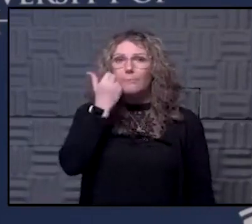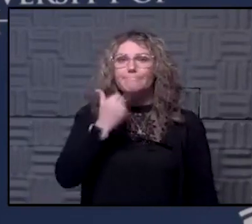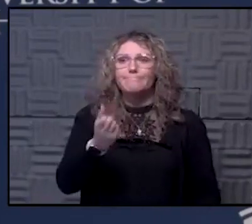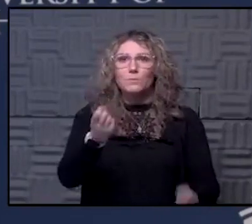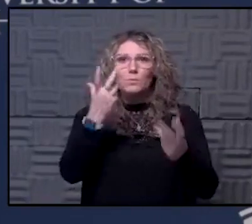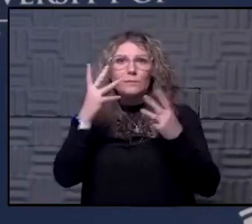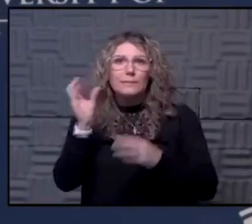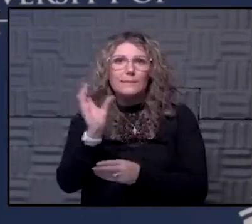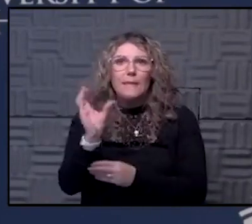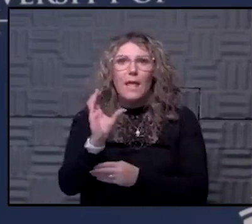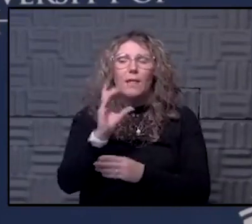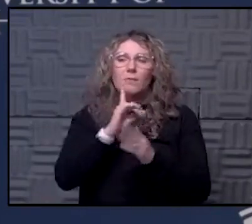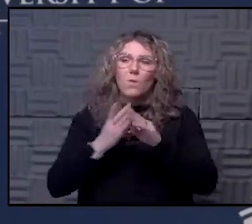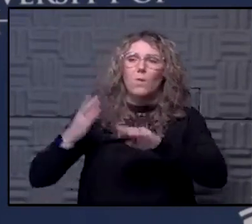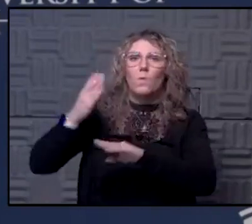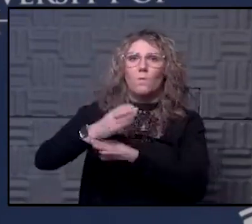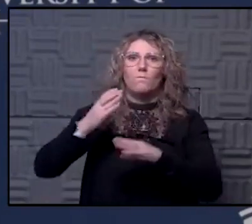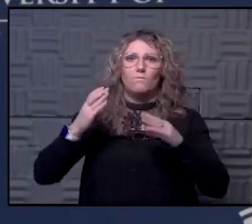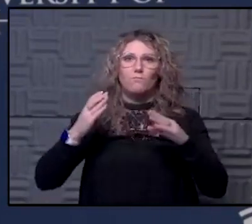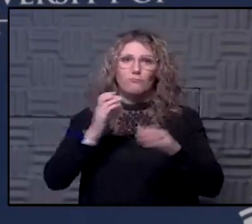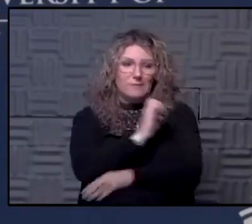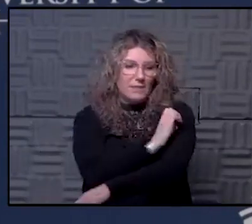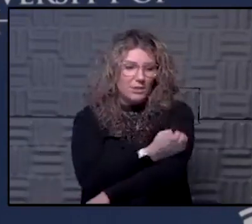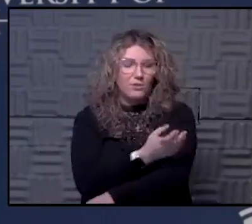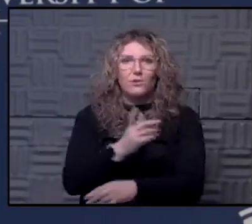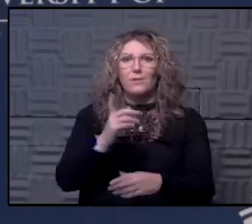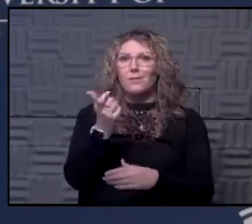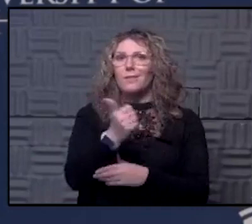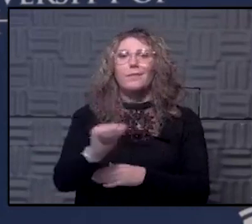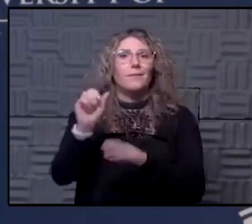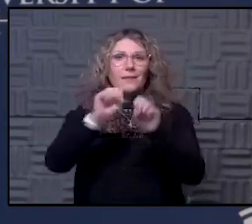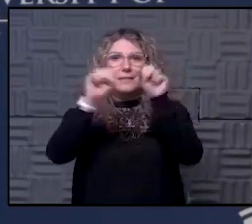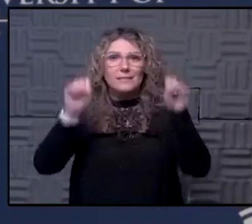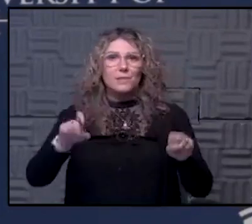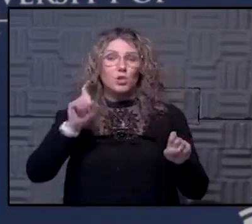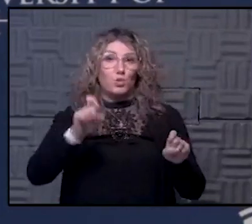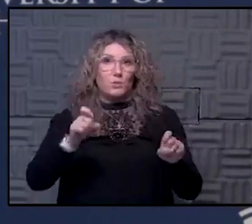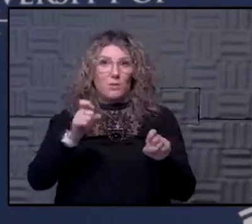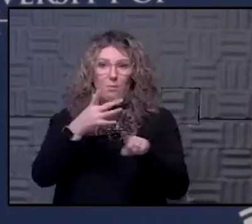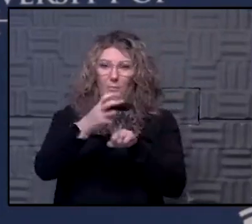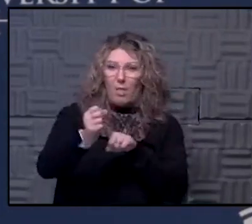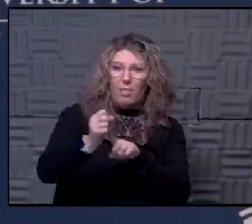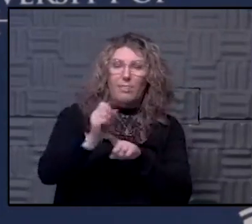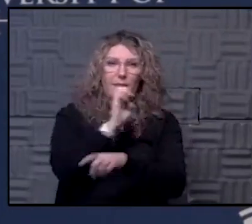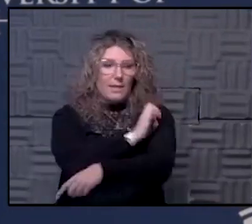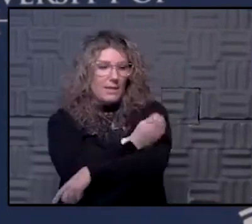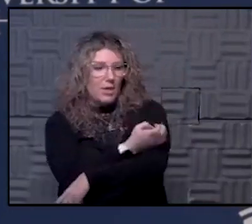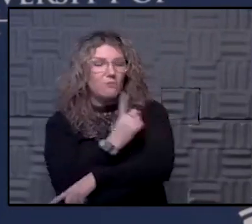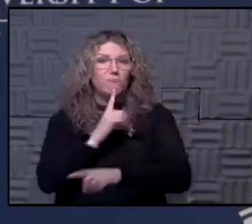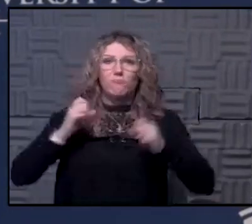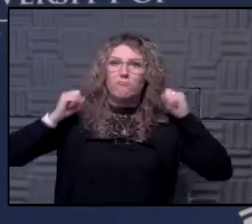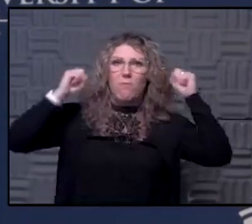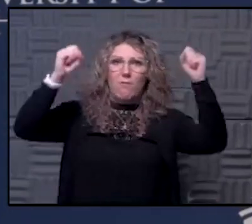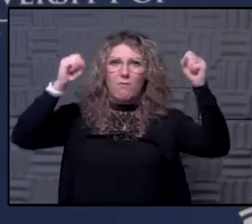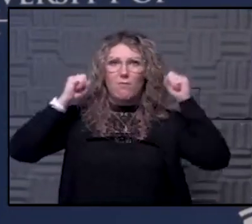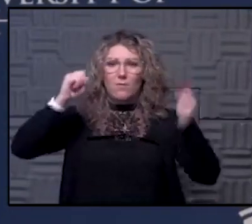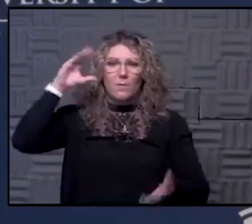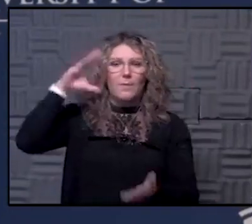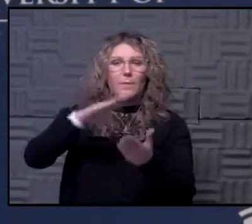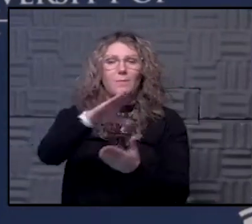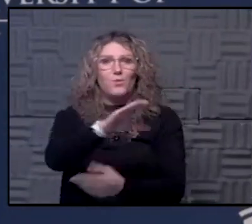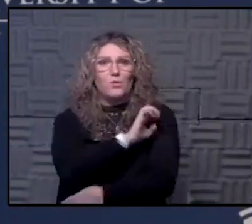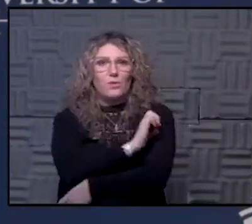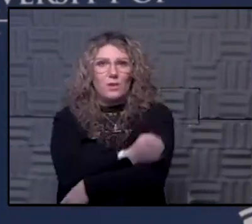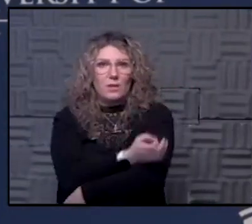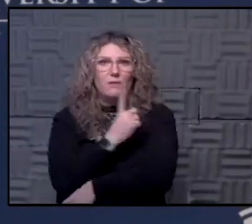many calories, having excess energy? And then like any system, you have to burn that energy off. So are you doing something on the back end to reduce your